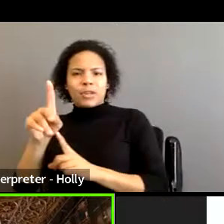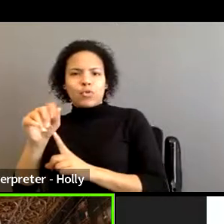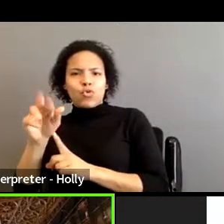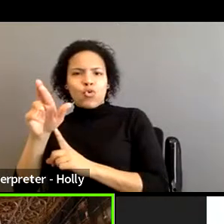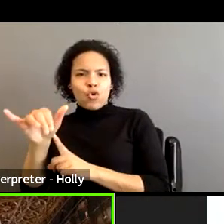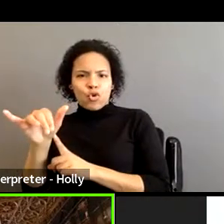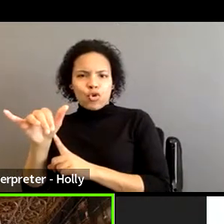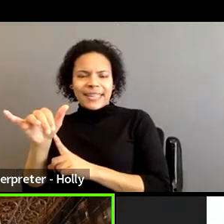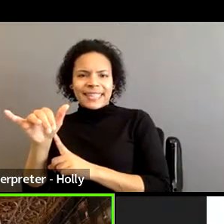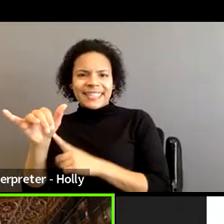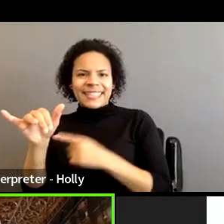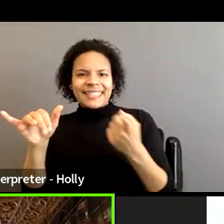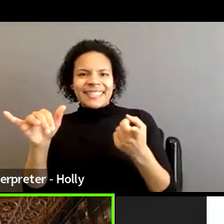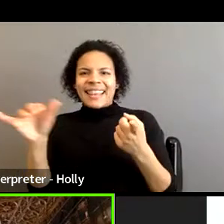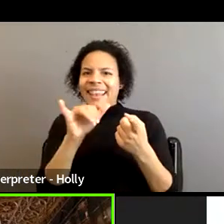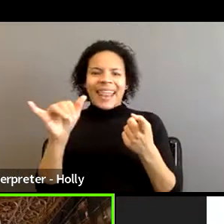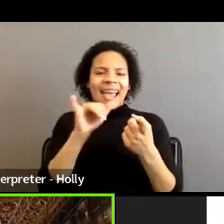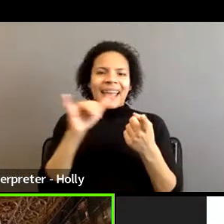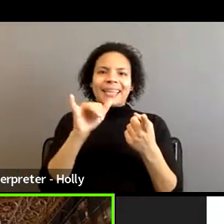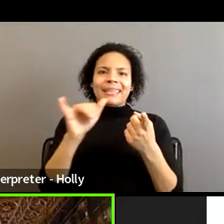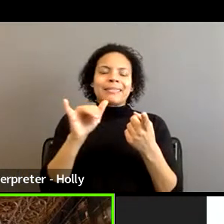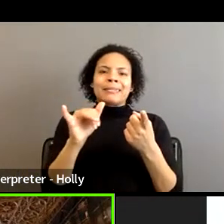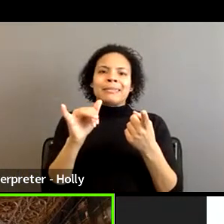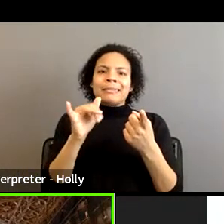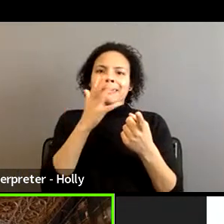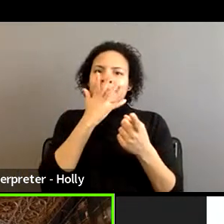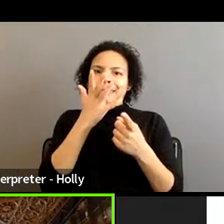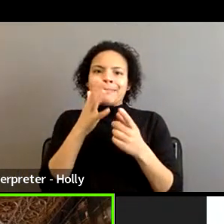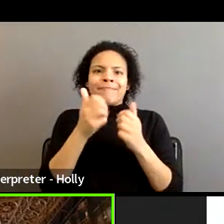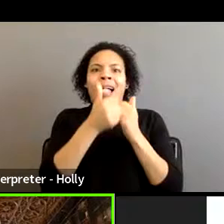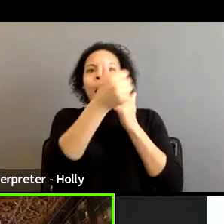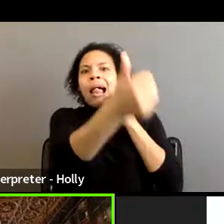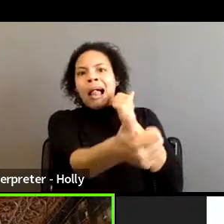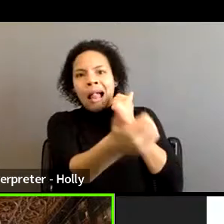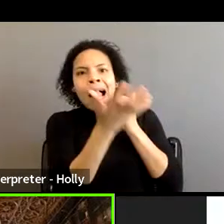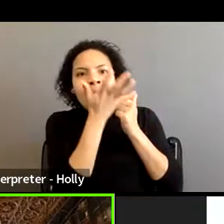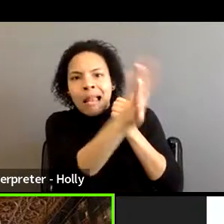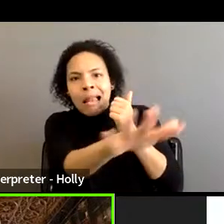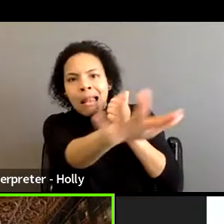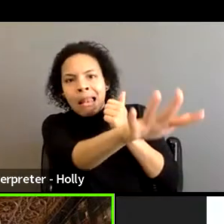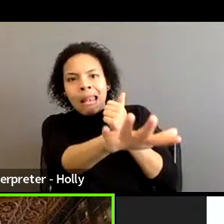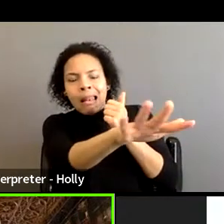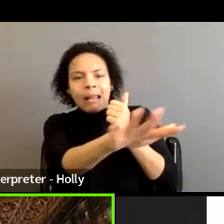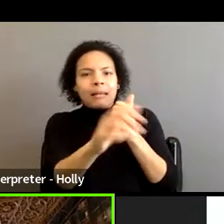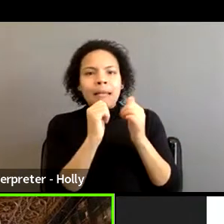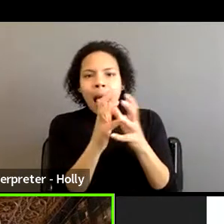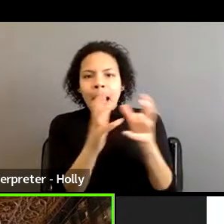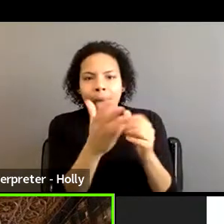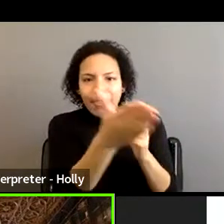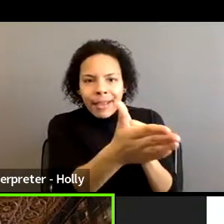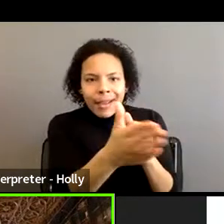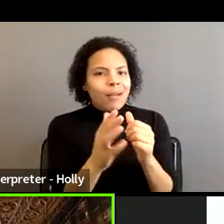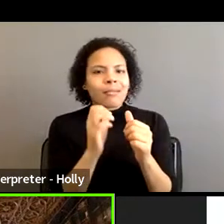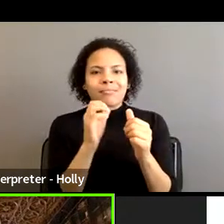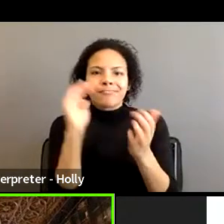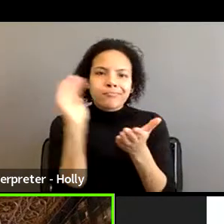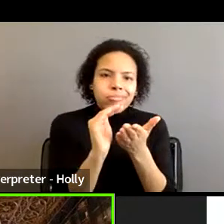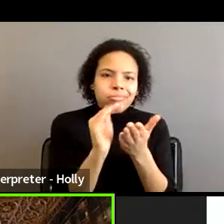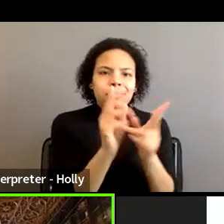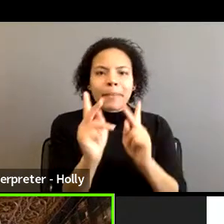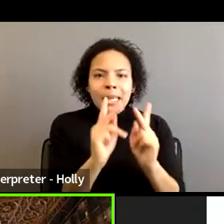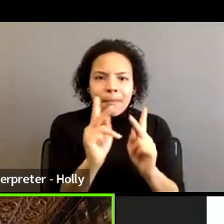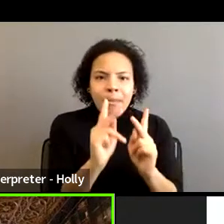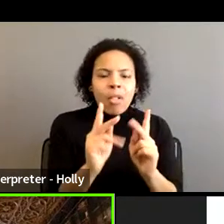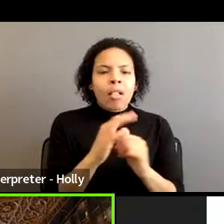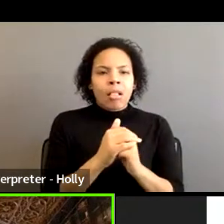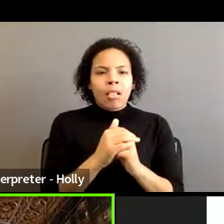Black administrator and Black employee in the entire institution. And then they had a small population of Black students.